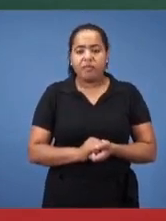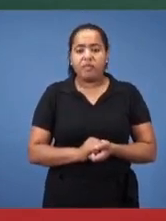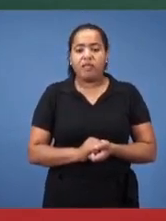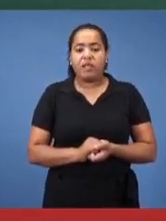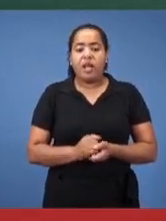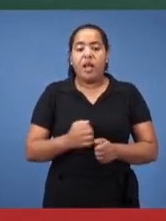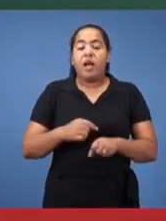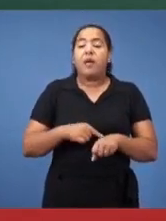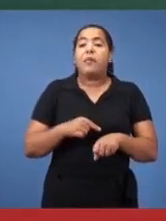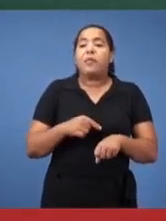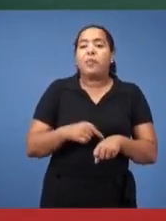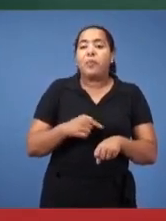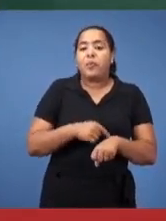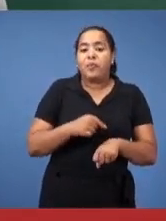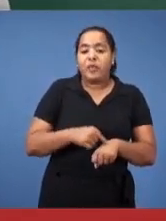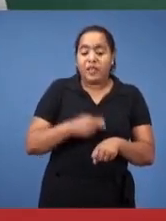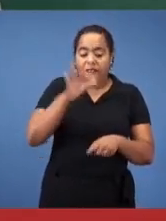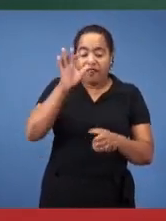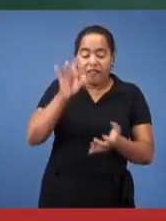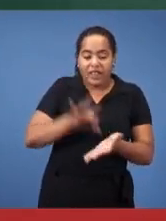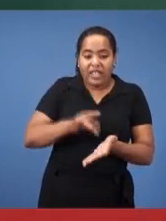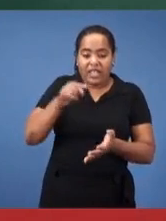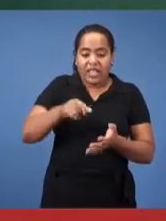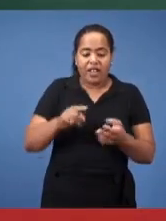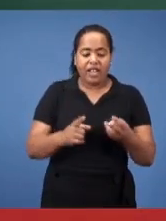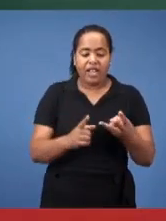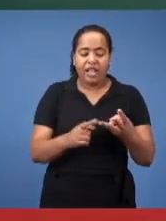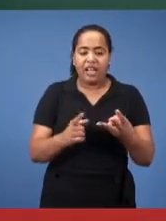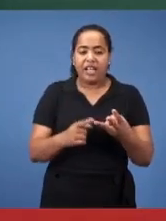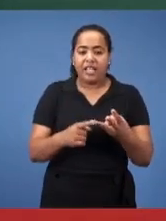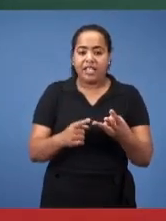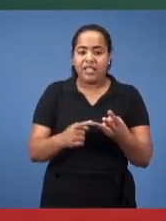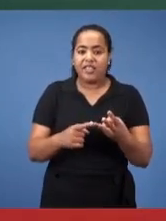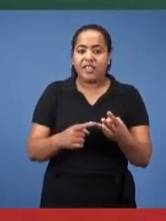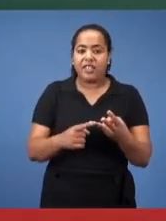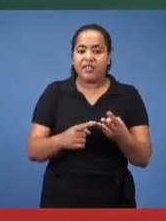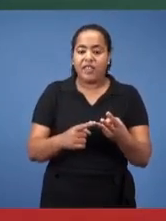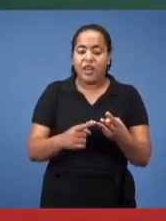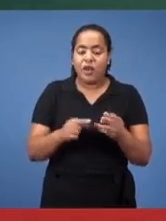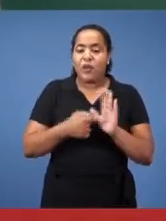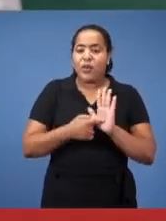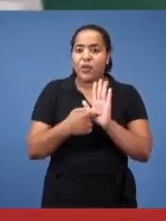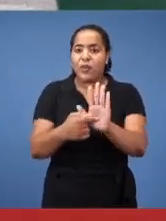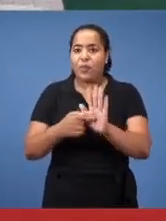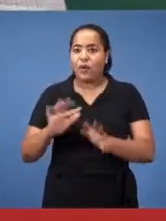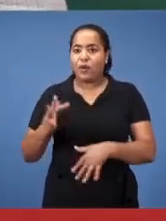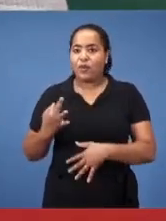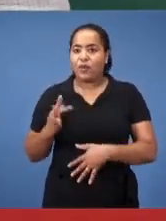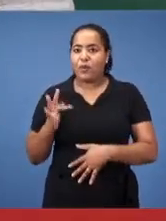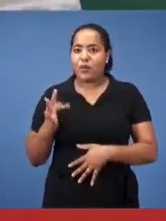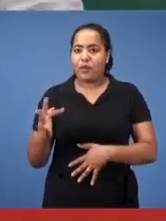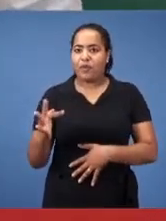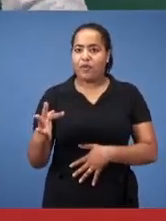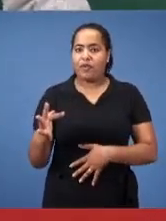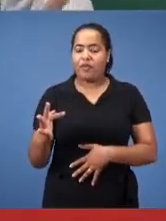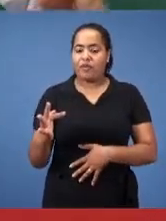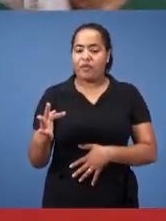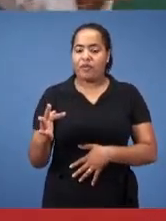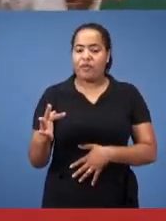when we unite, we weaken it. And exactly this. And here is when the soon